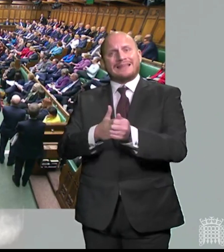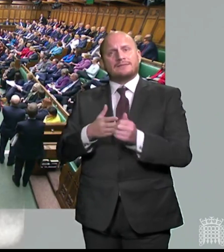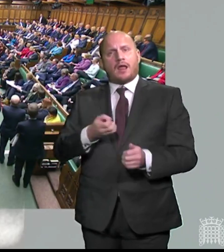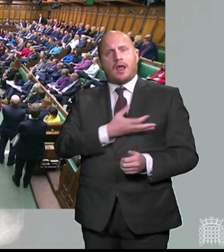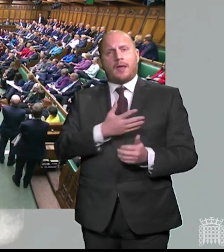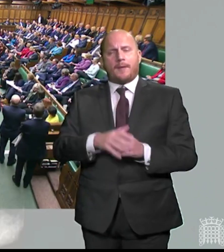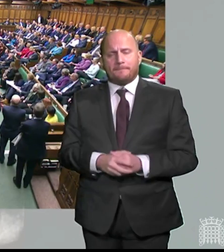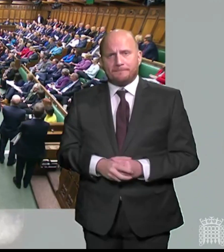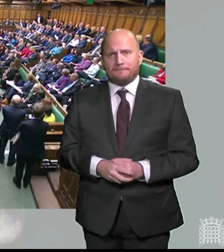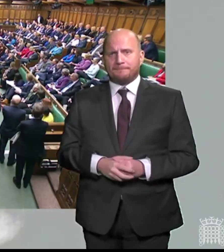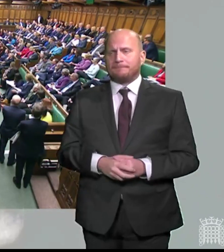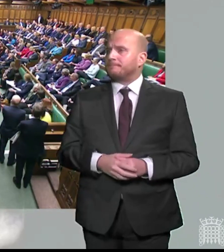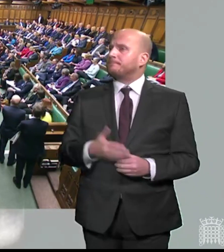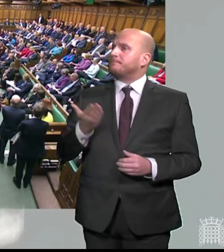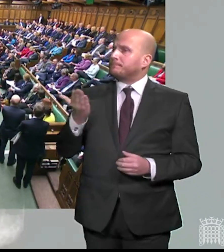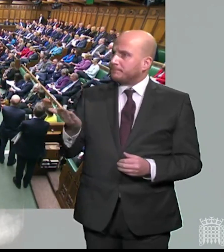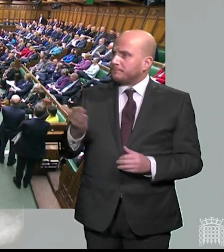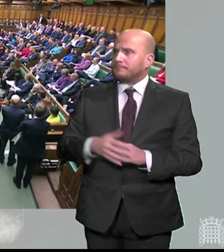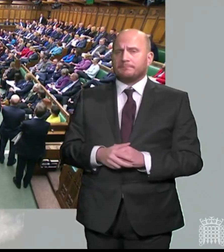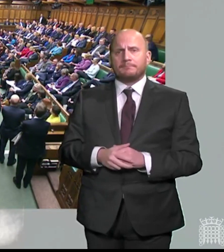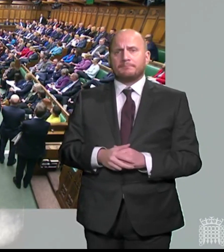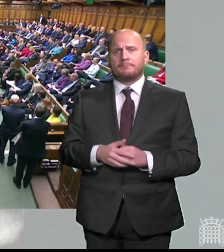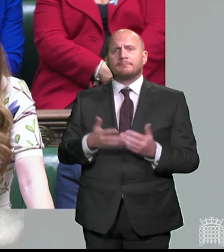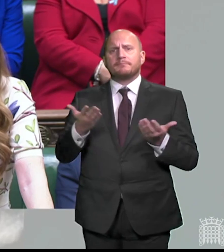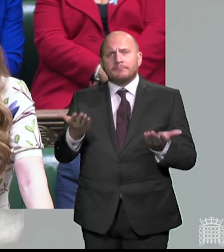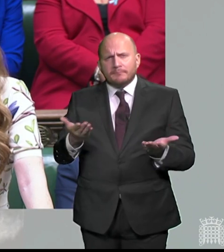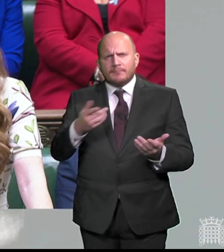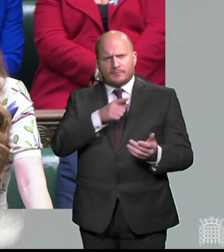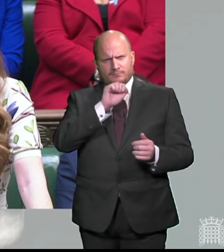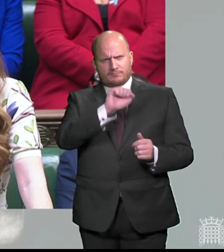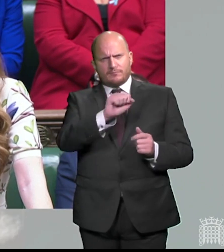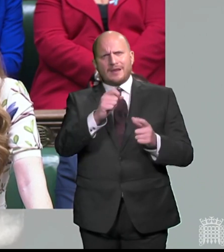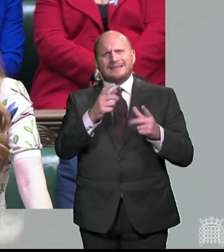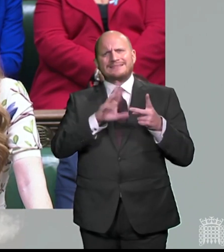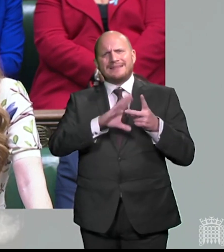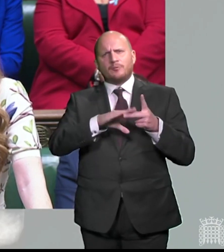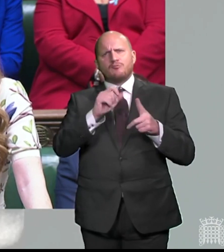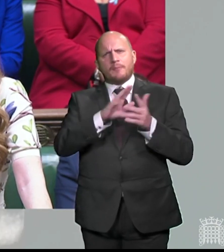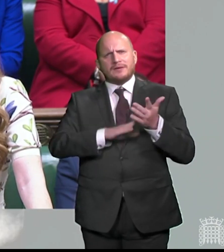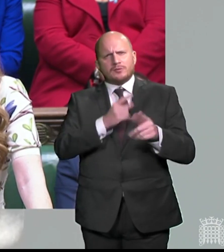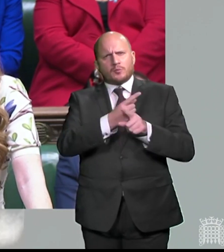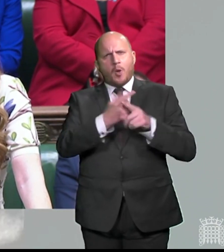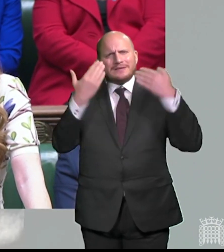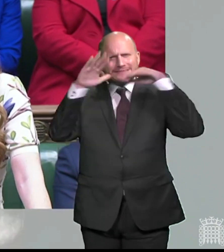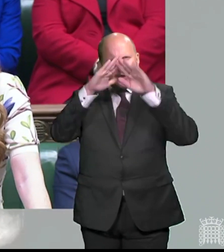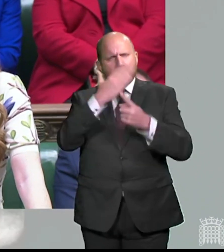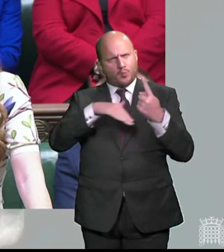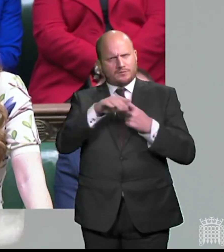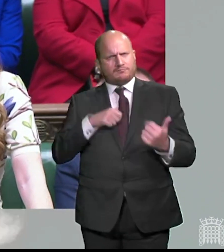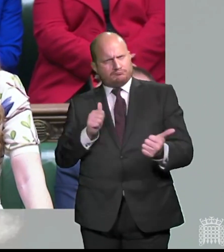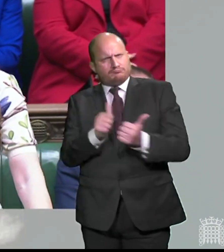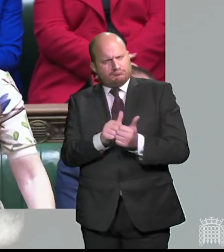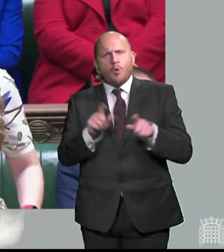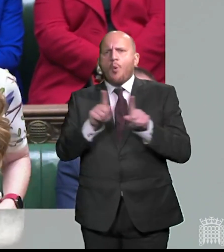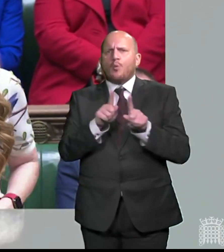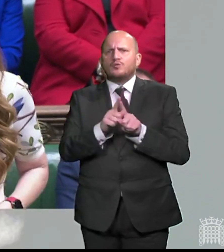Thank you, Mr. Speaker. And can I share the Deputy Prime Minister's remarks regarding the Sikh community and, most importantly, about the incident in Poland